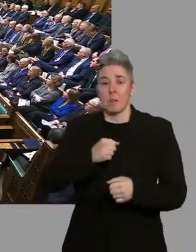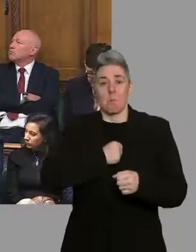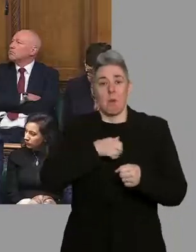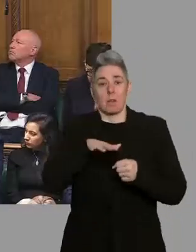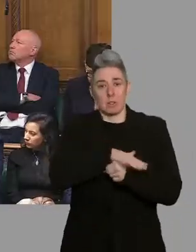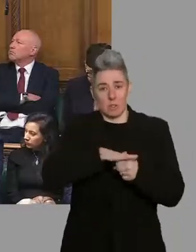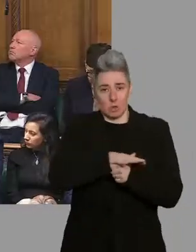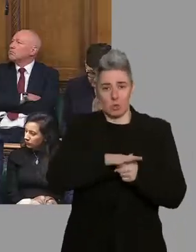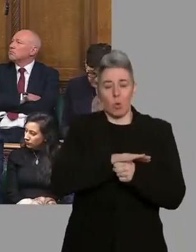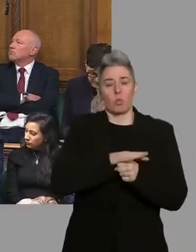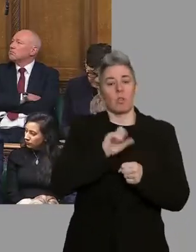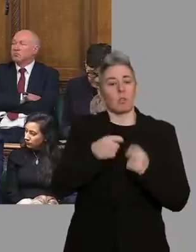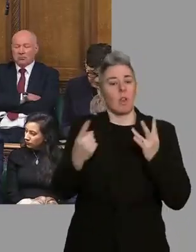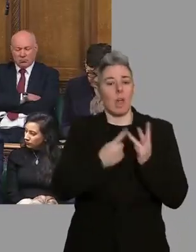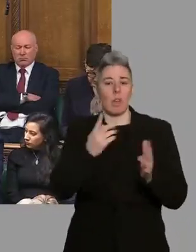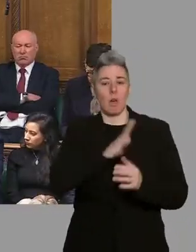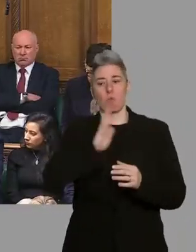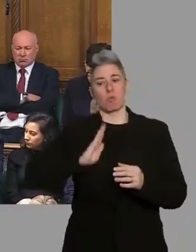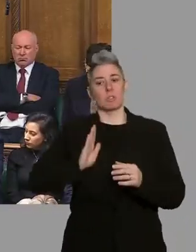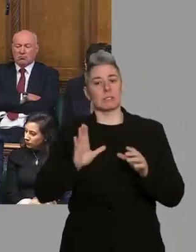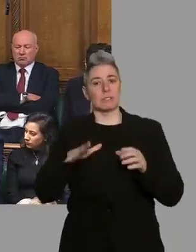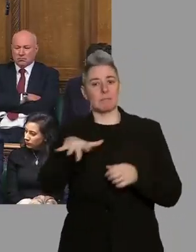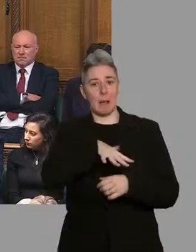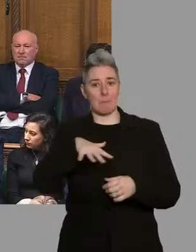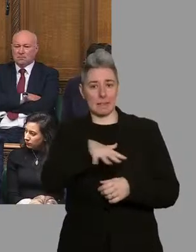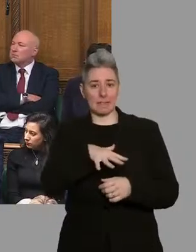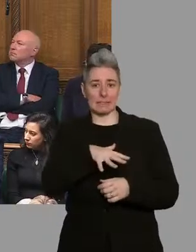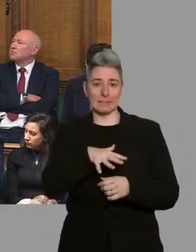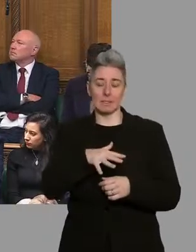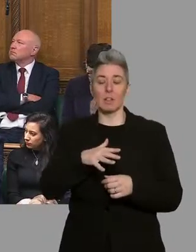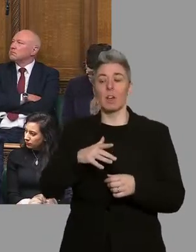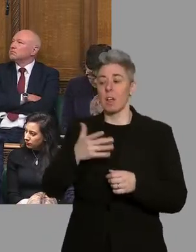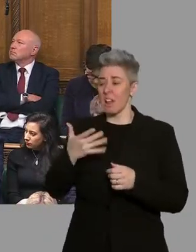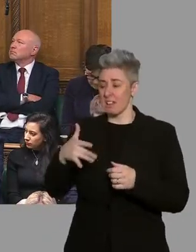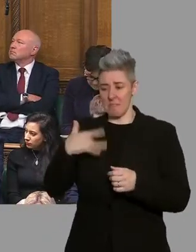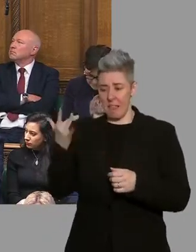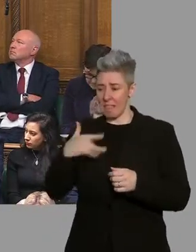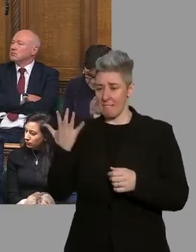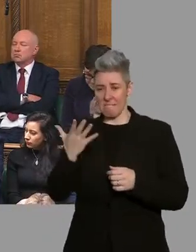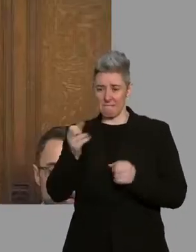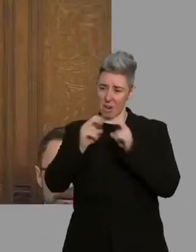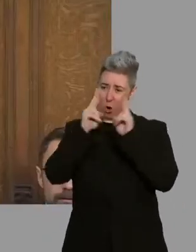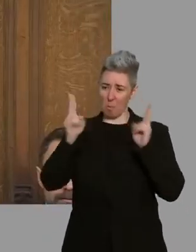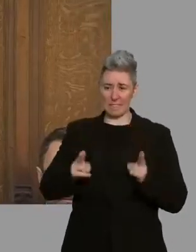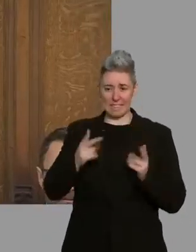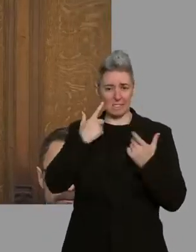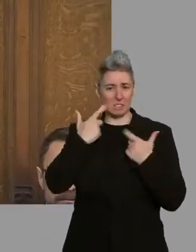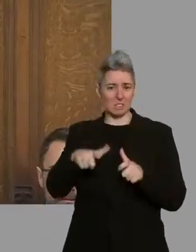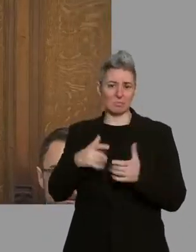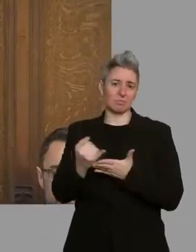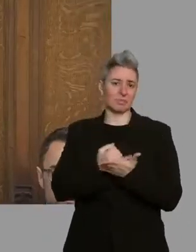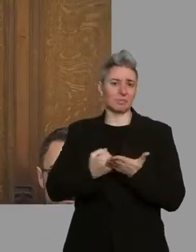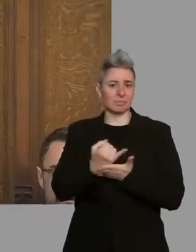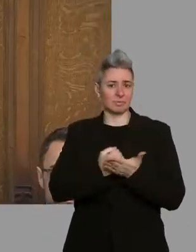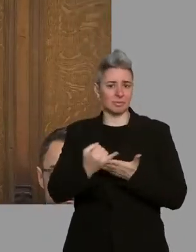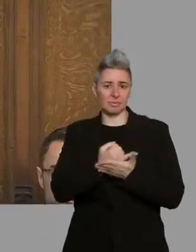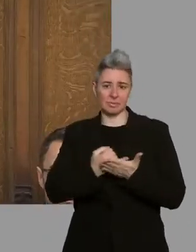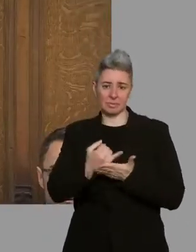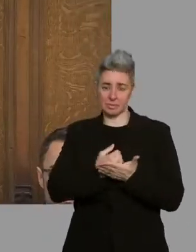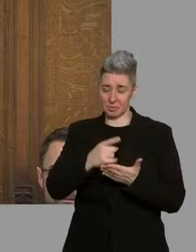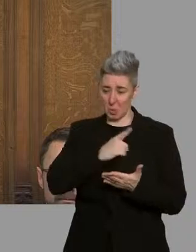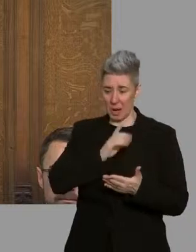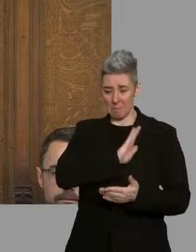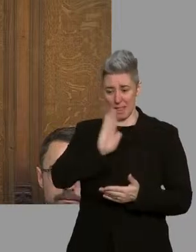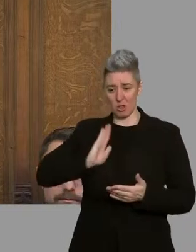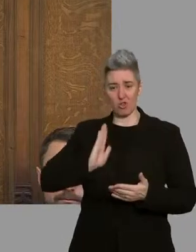military accommodation that simply isn't good enough after 14 years of Conservative neglect. So can I welcome the Ministry of